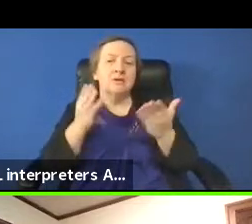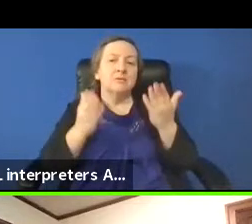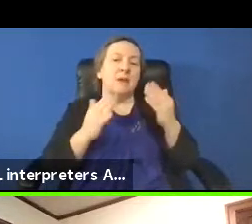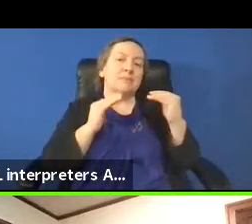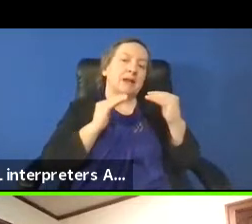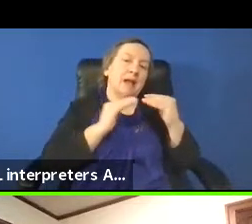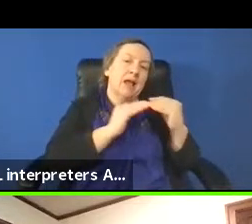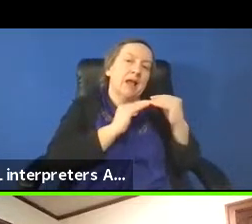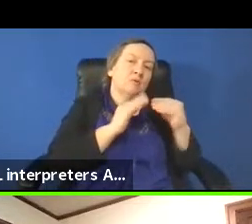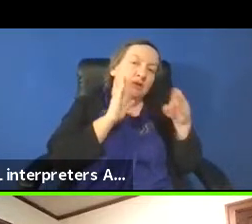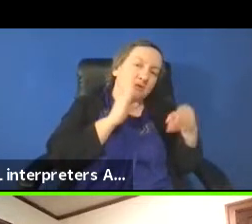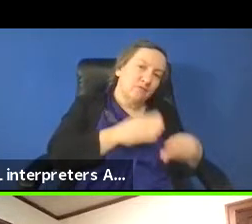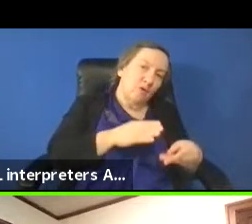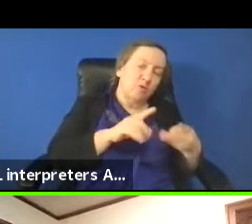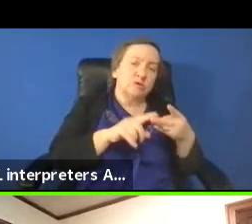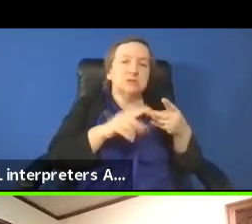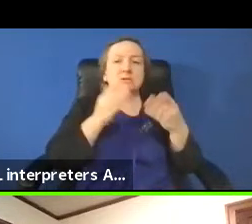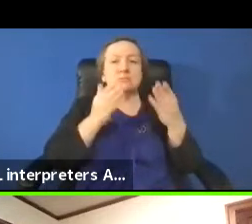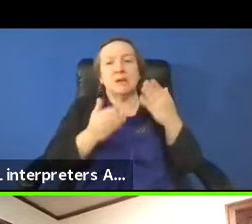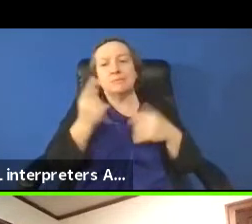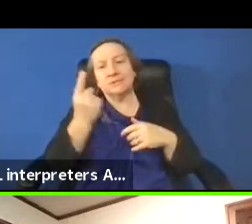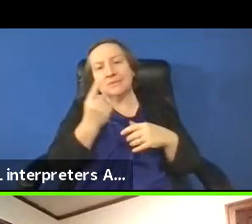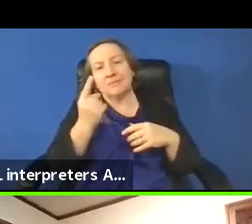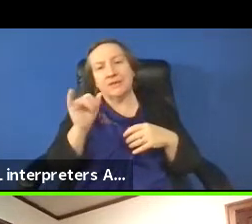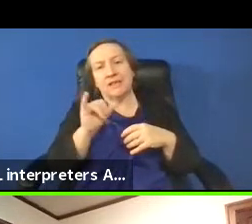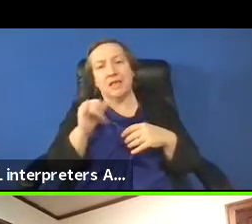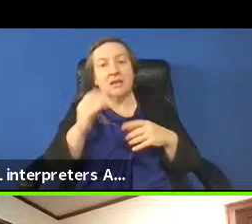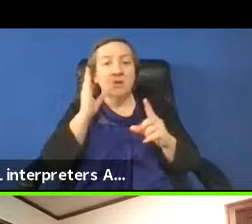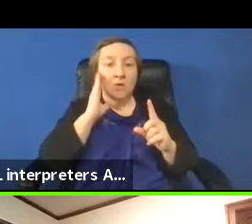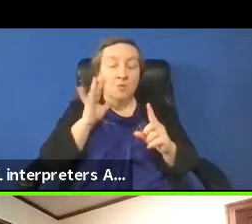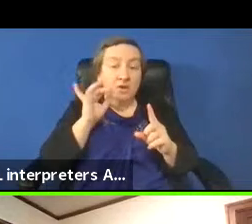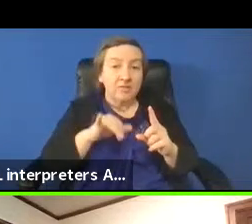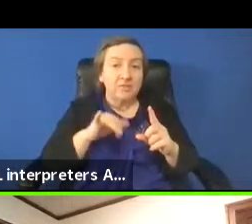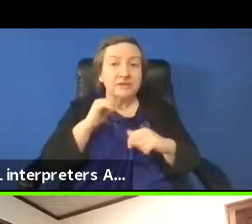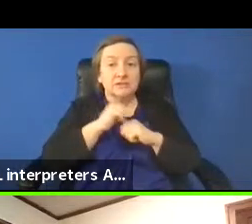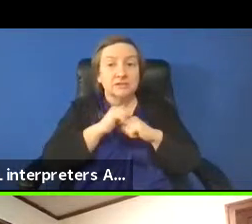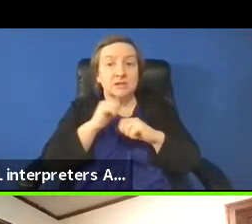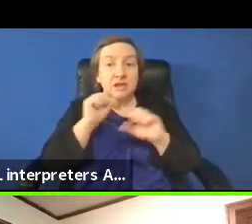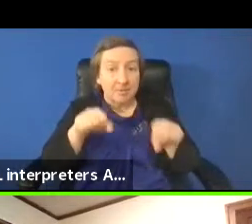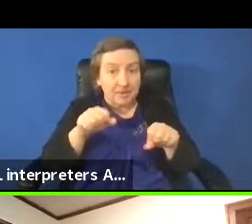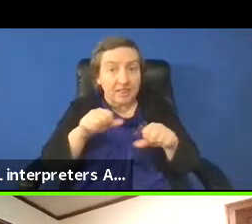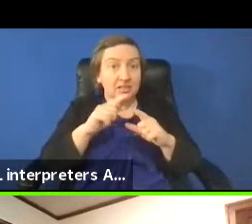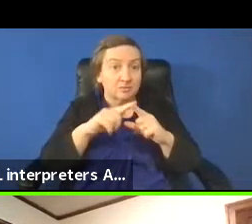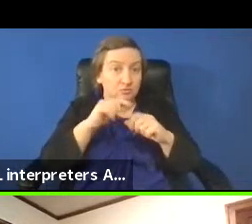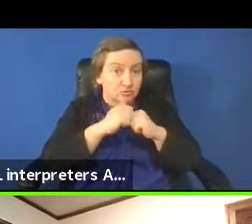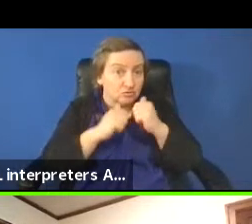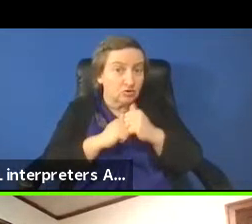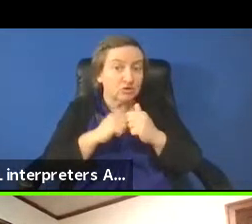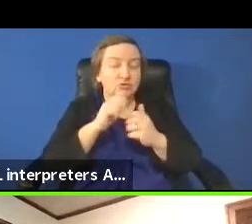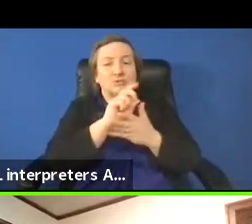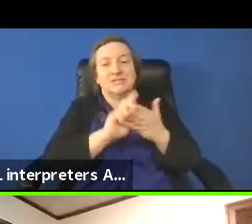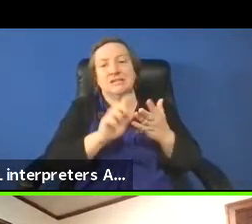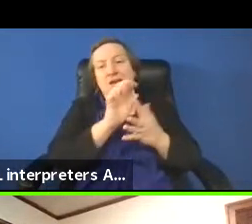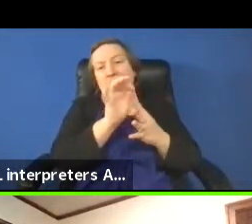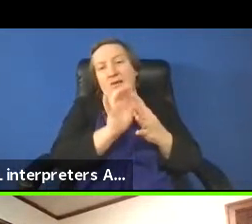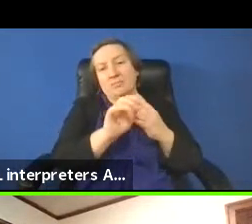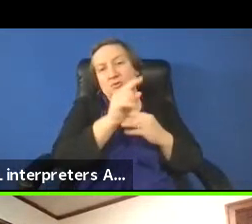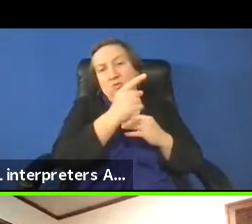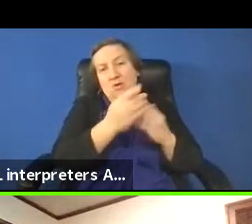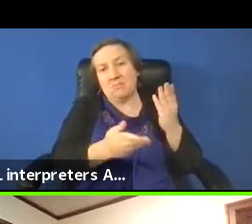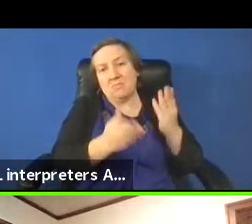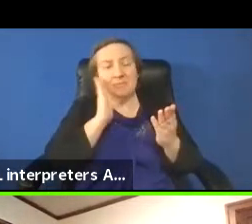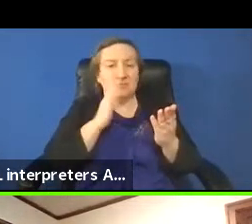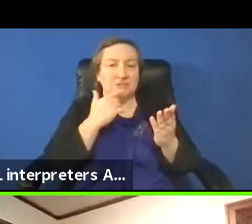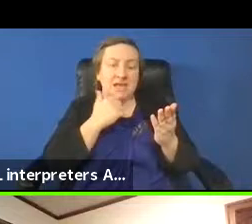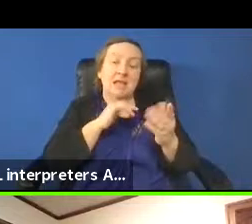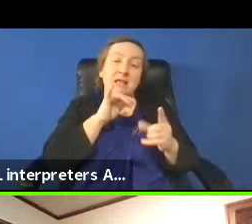equity focused one, or there might be one like, is this going to be constructible? And so design option 1 might say,